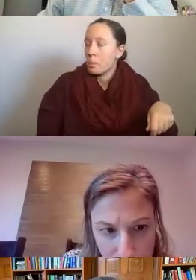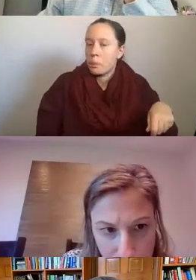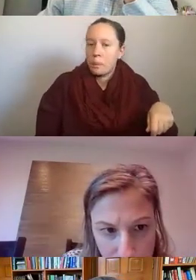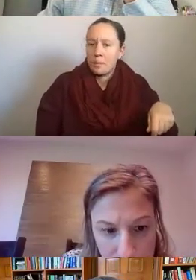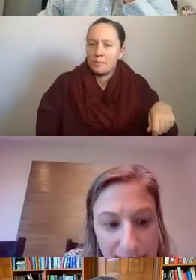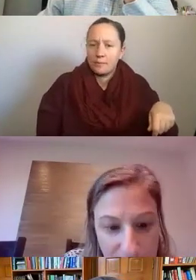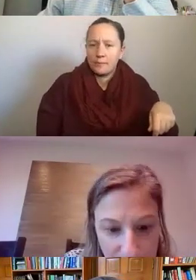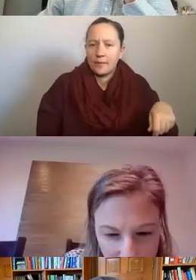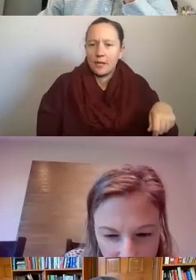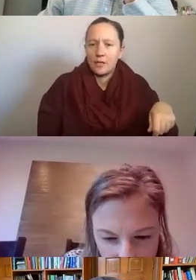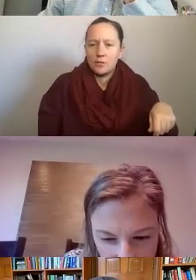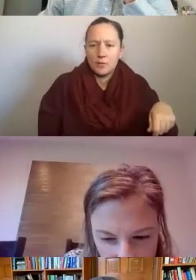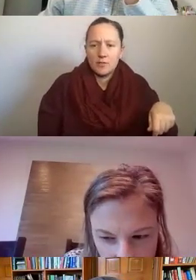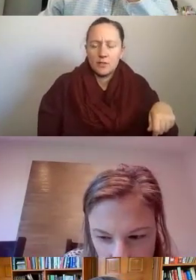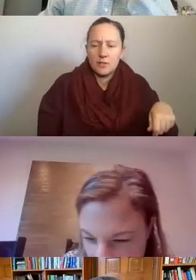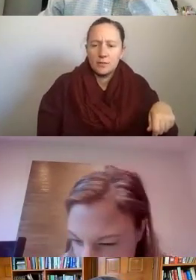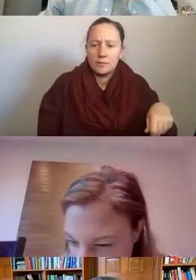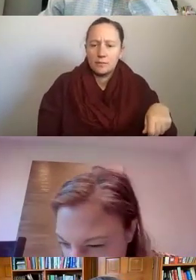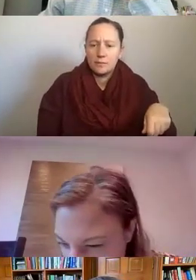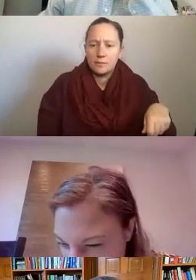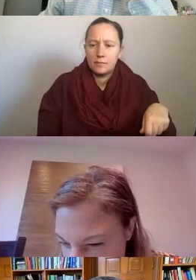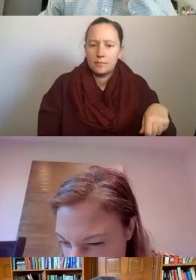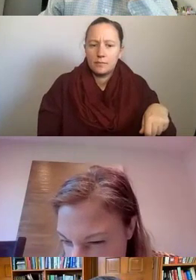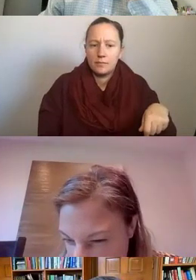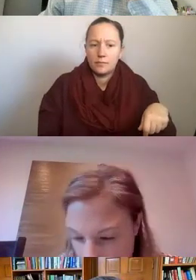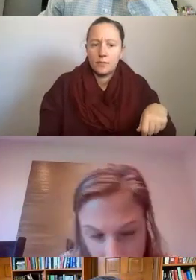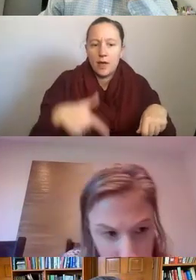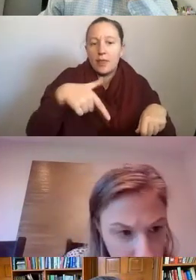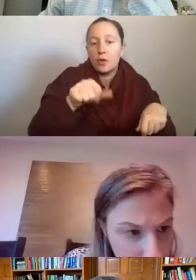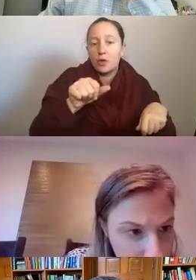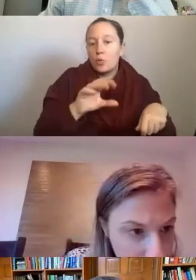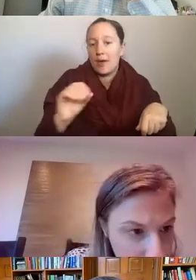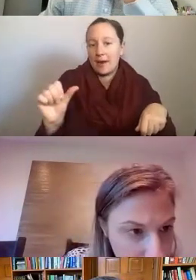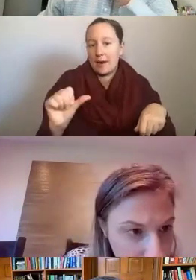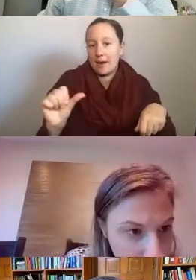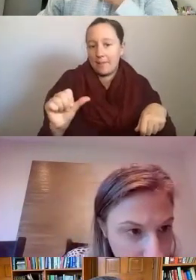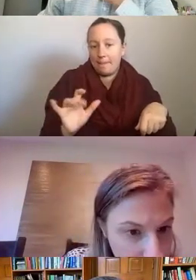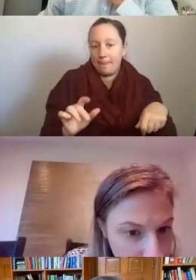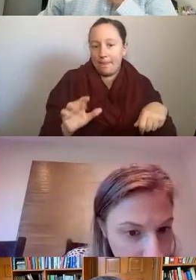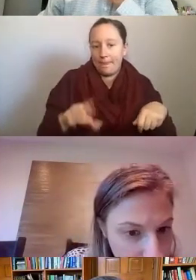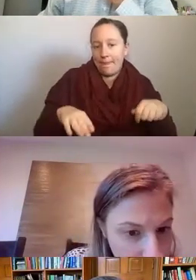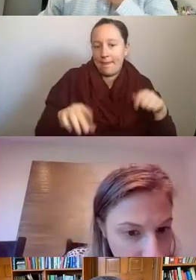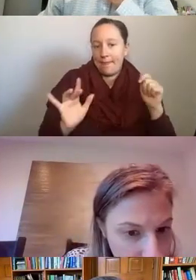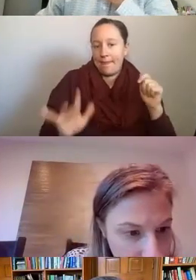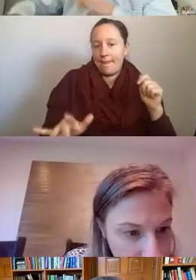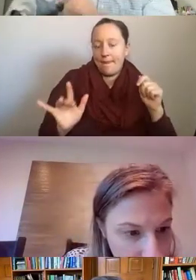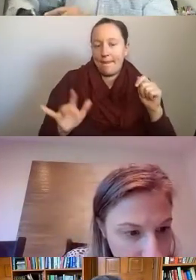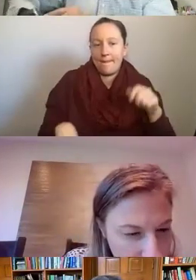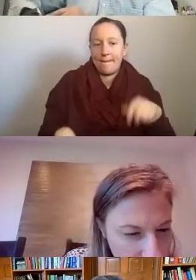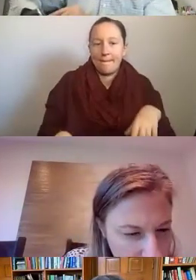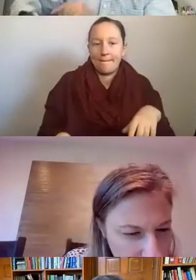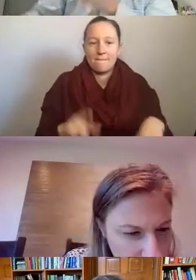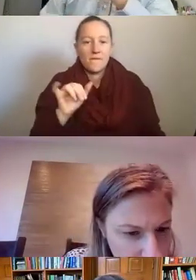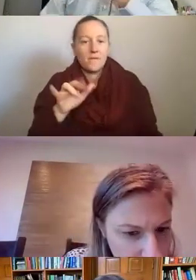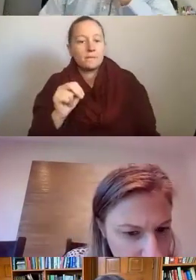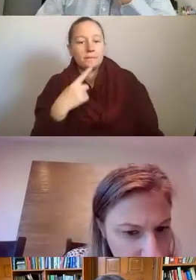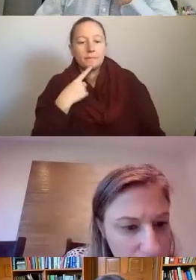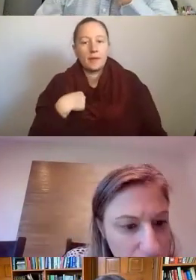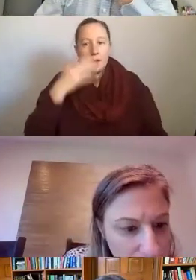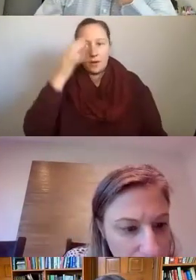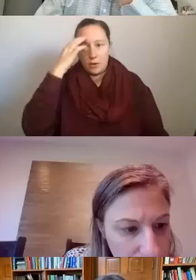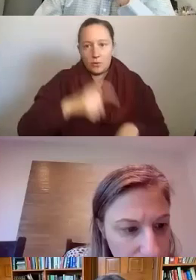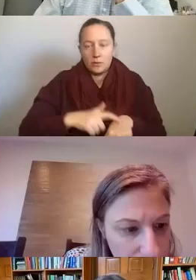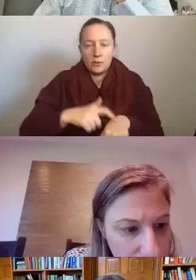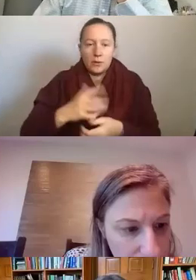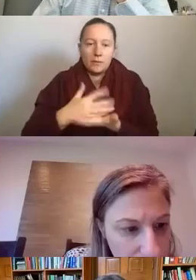or? Yes, in the Q&A section. Yeah. Now I know we're pretty much out of time